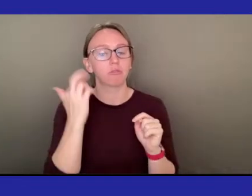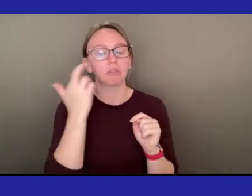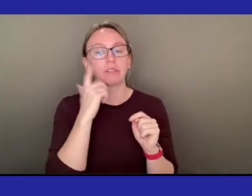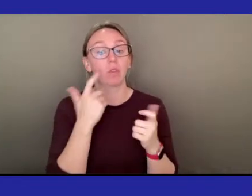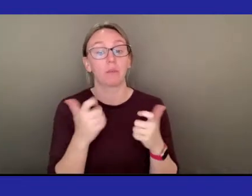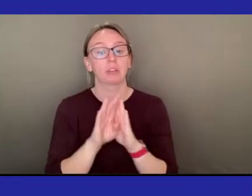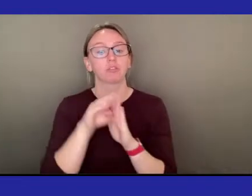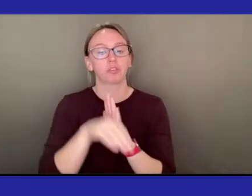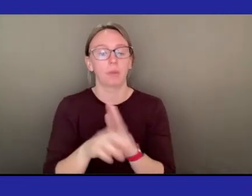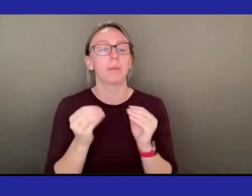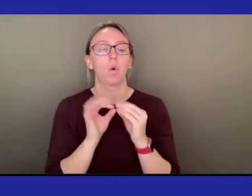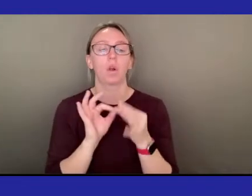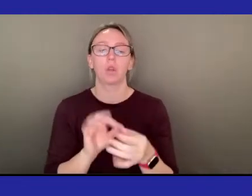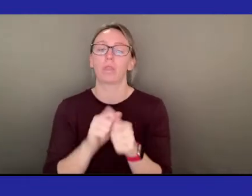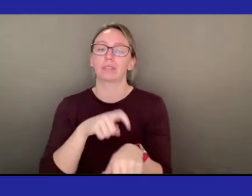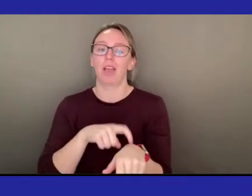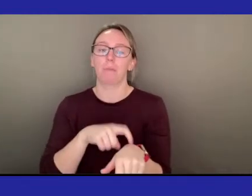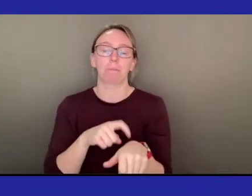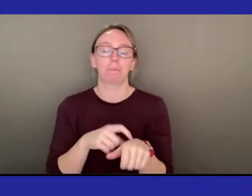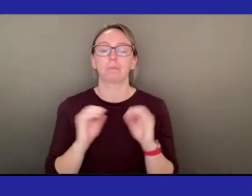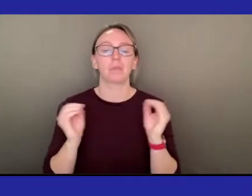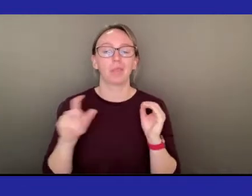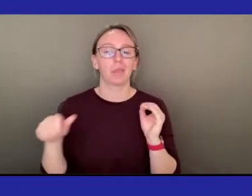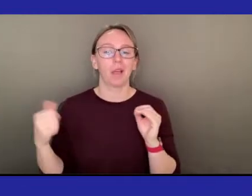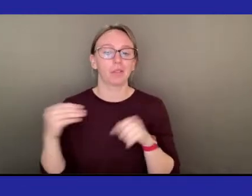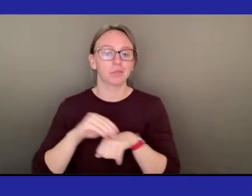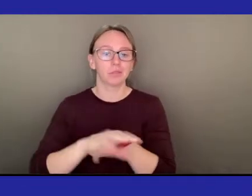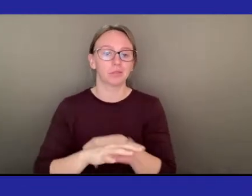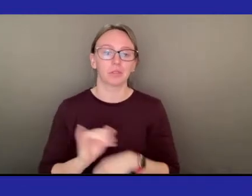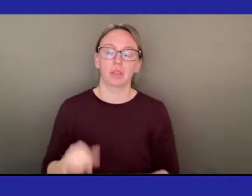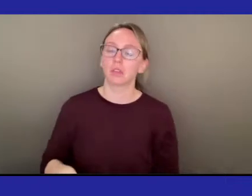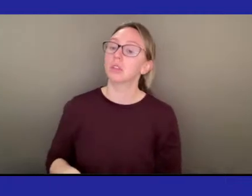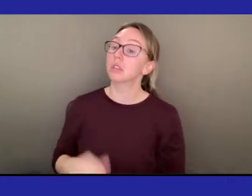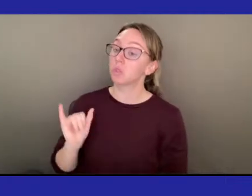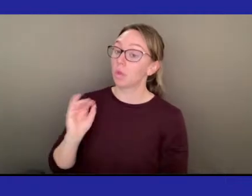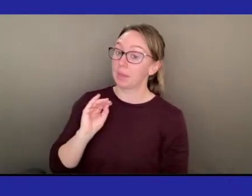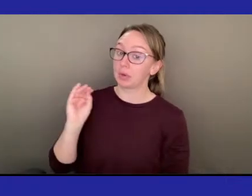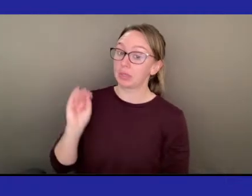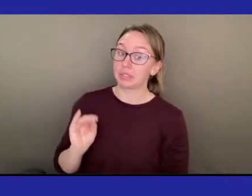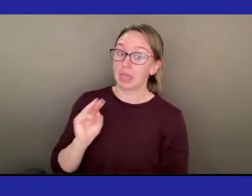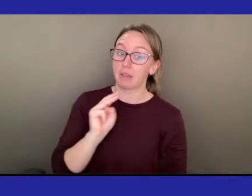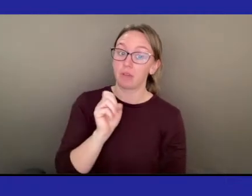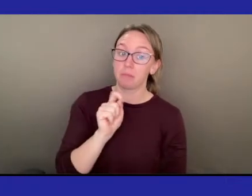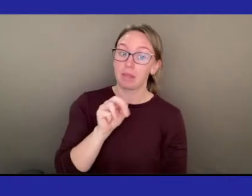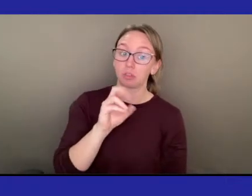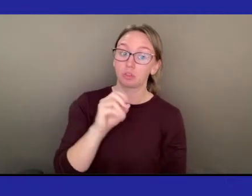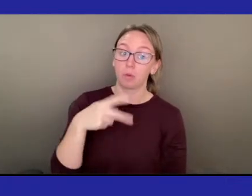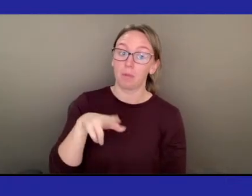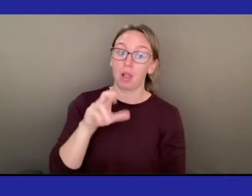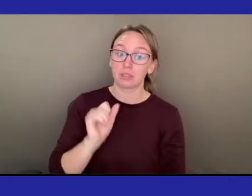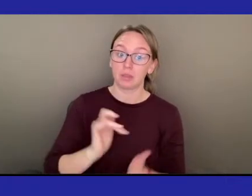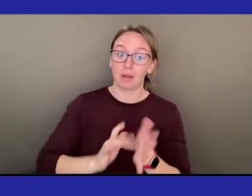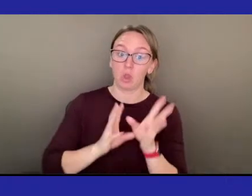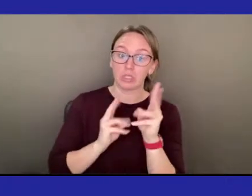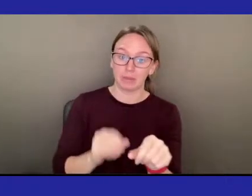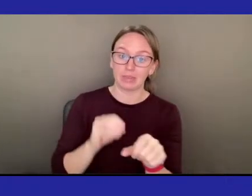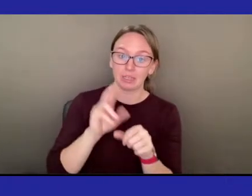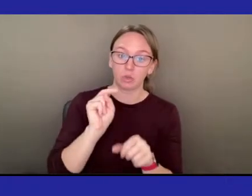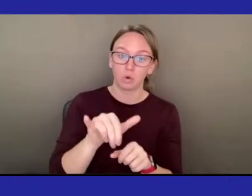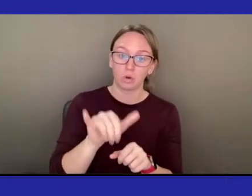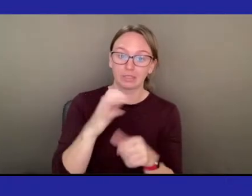more timing than really anything else. So the percent MetroPlus medical spend at health hospitals, what does that actually